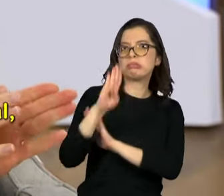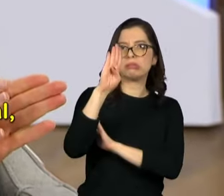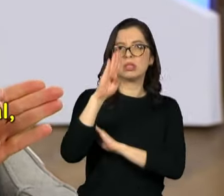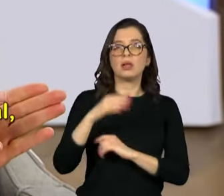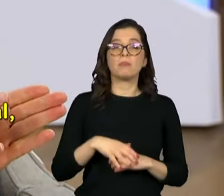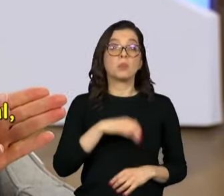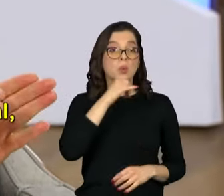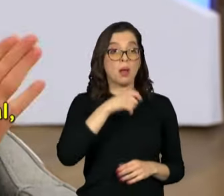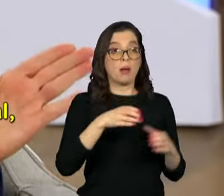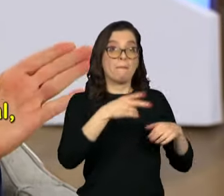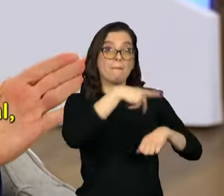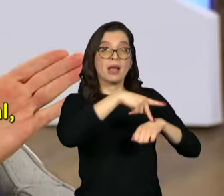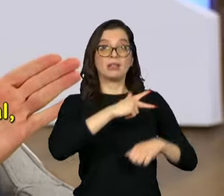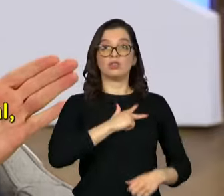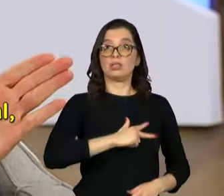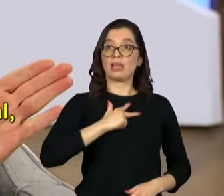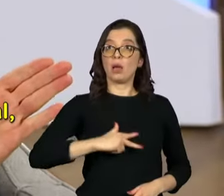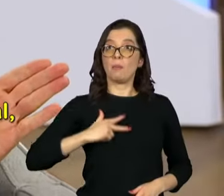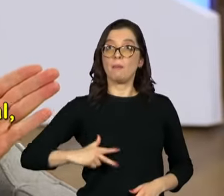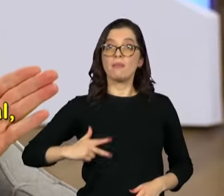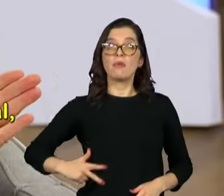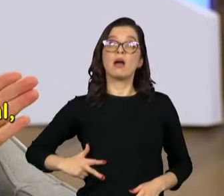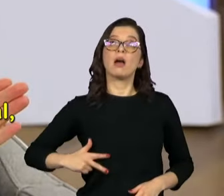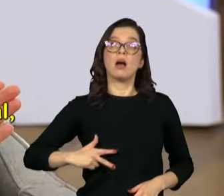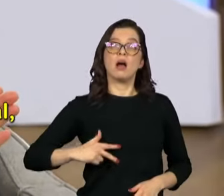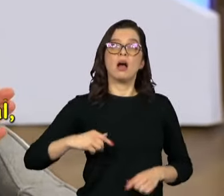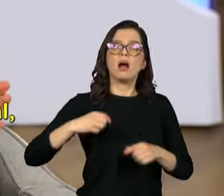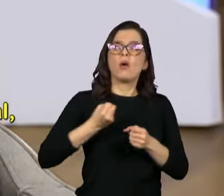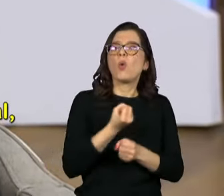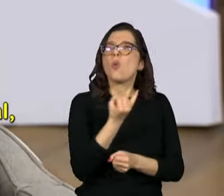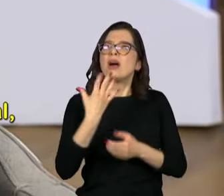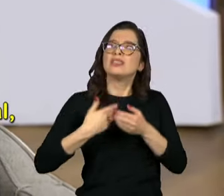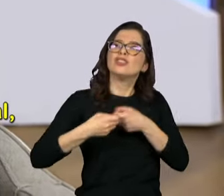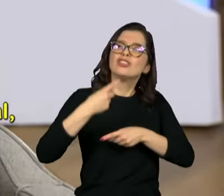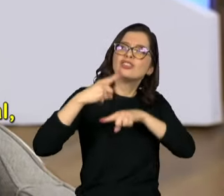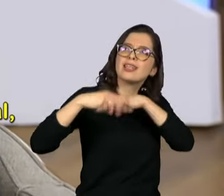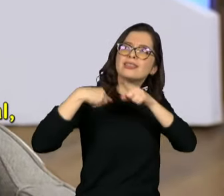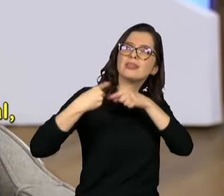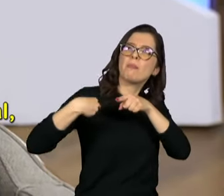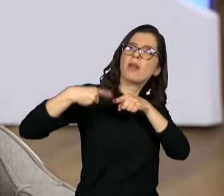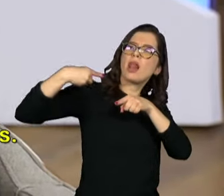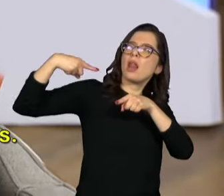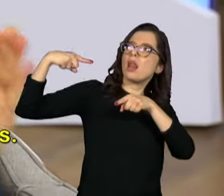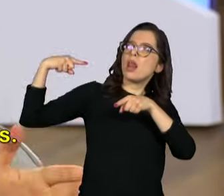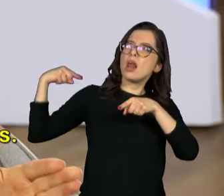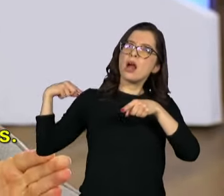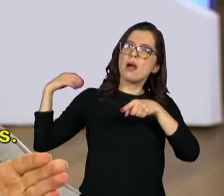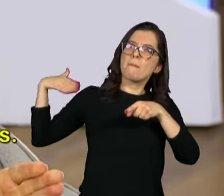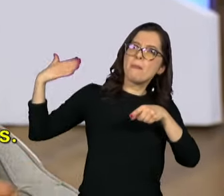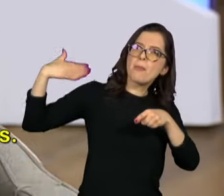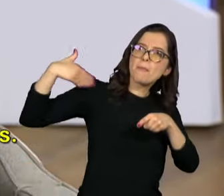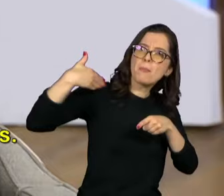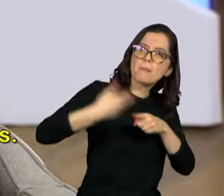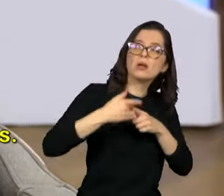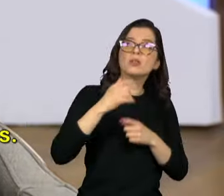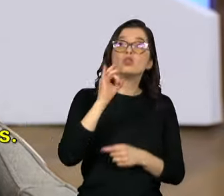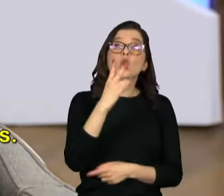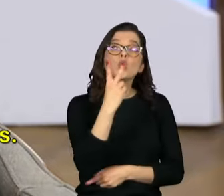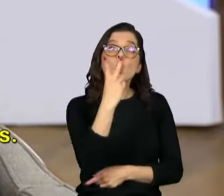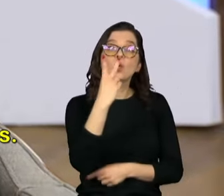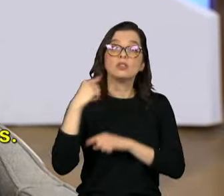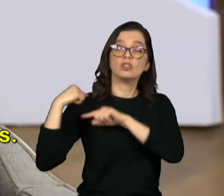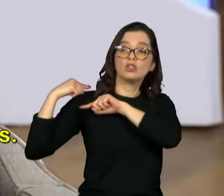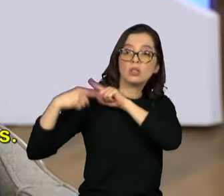In Denmark, they asked how many generations at current rates of mobility would that take? In Denmark, it takes only